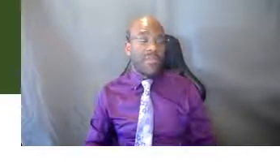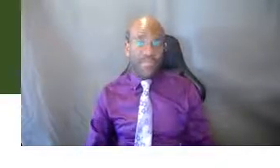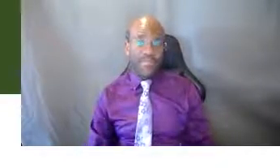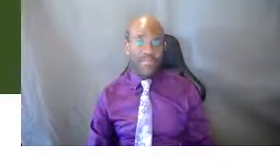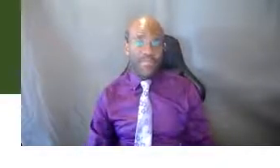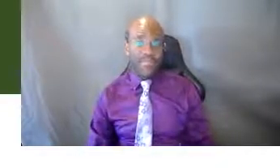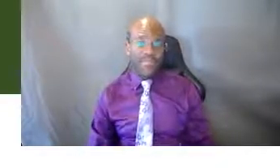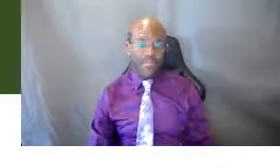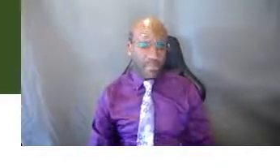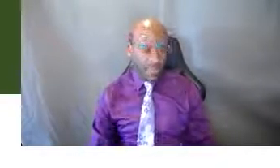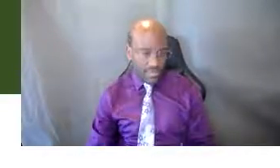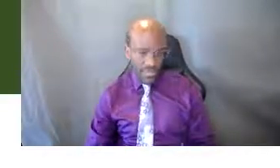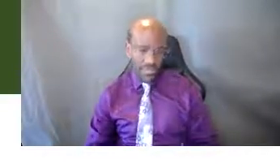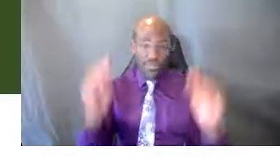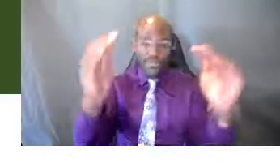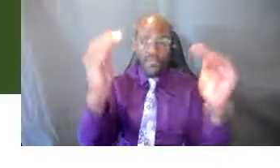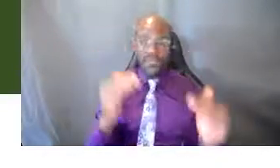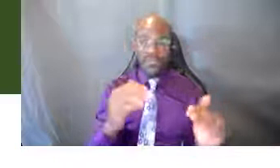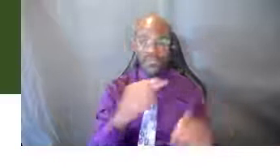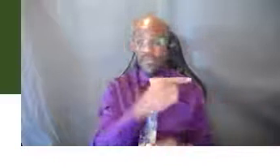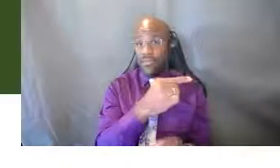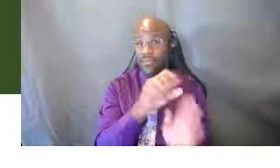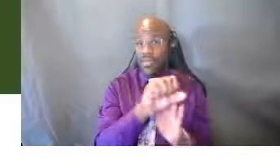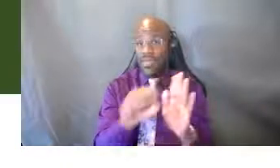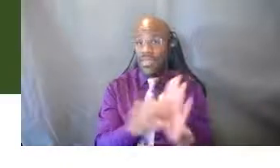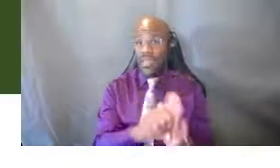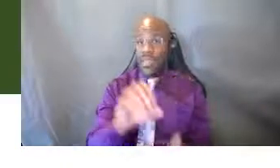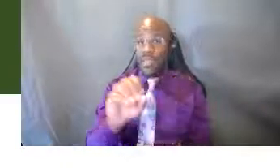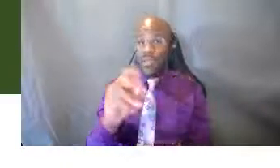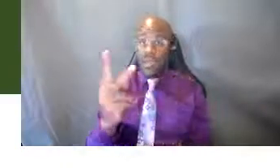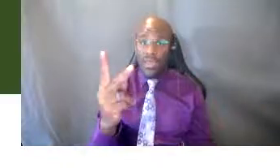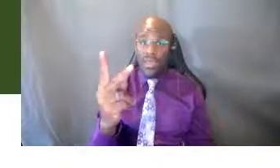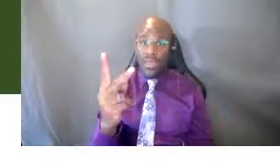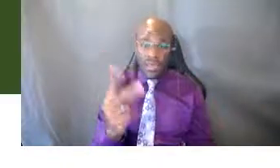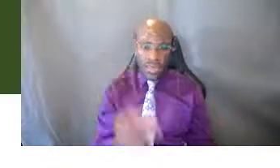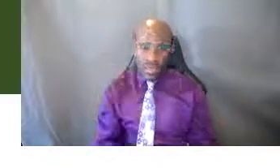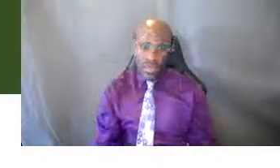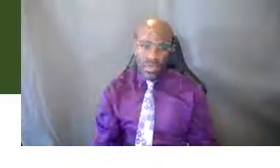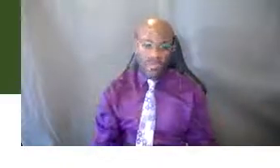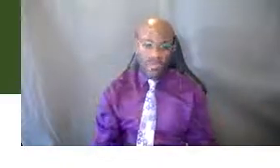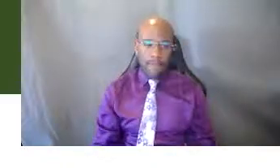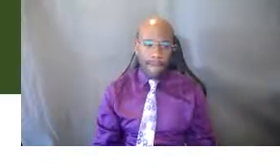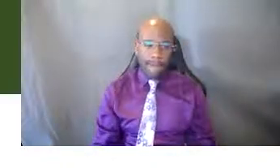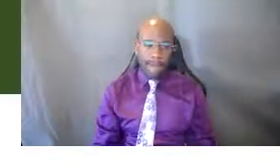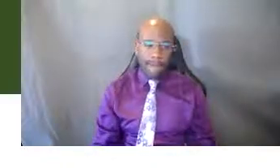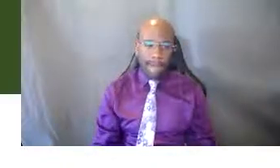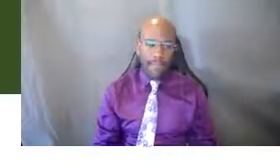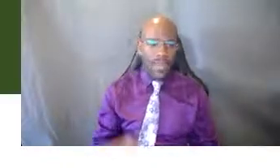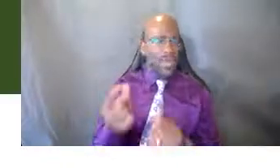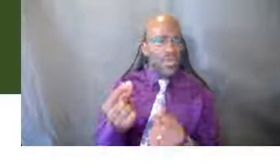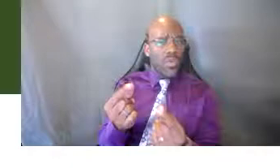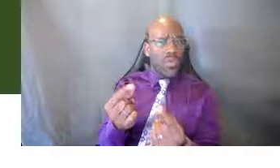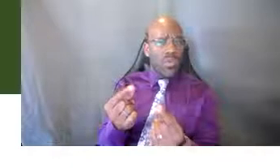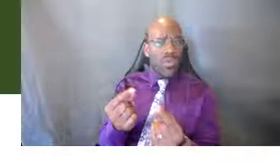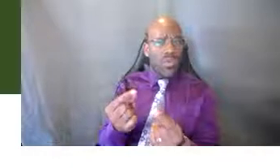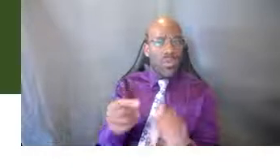And then Oklahoma, one of the things Oklahoma has done well is that they've collaborated